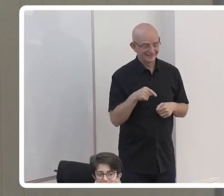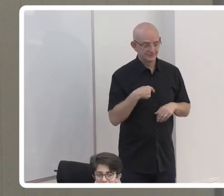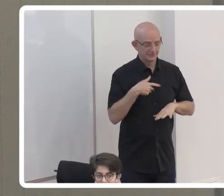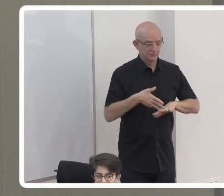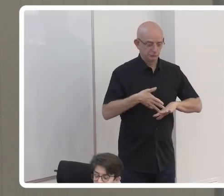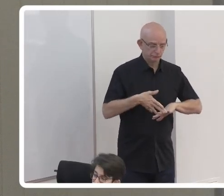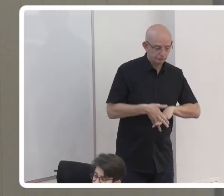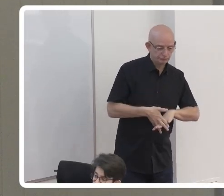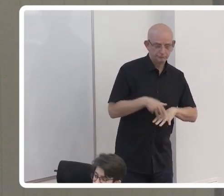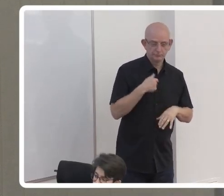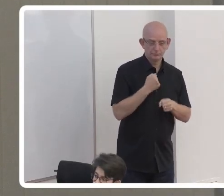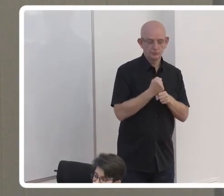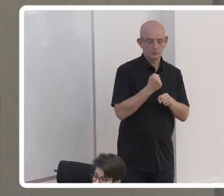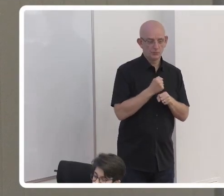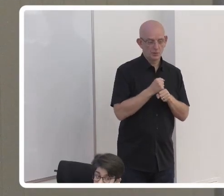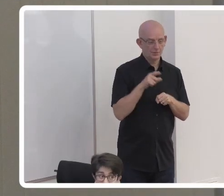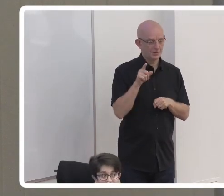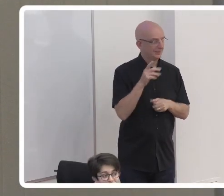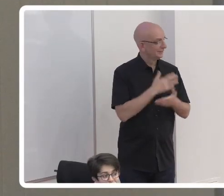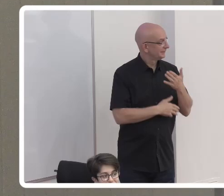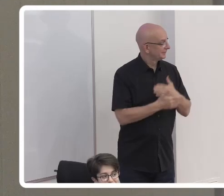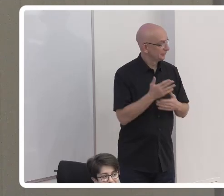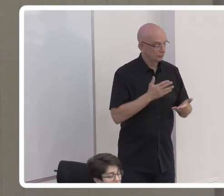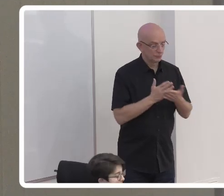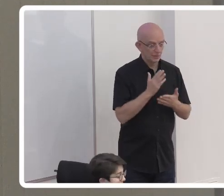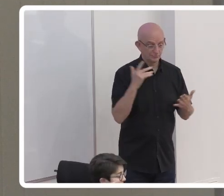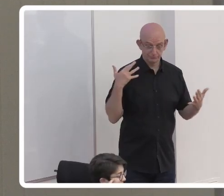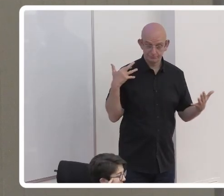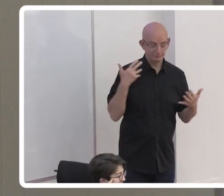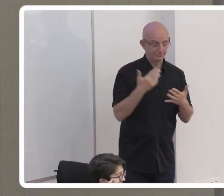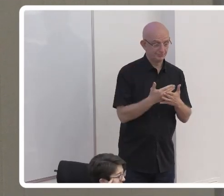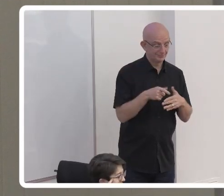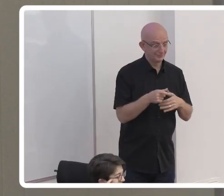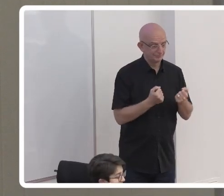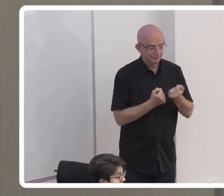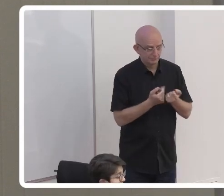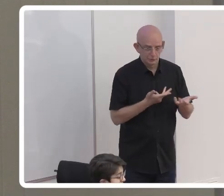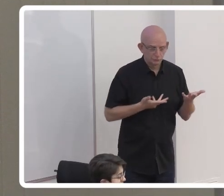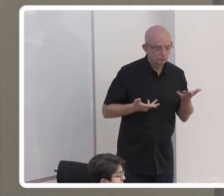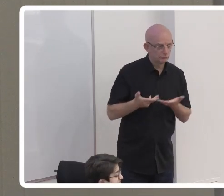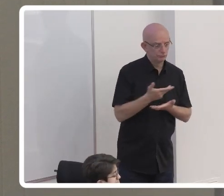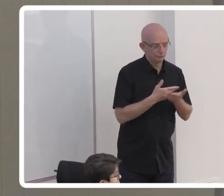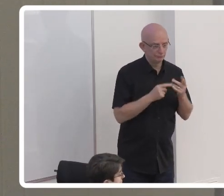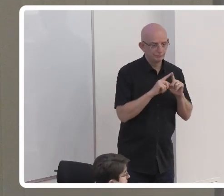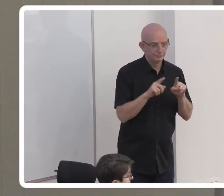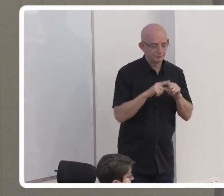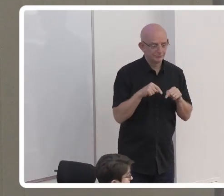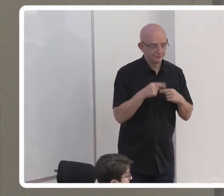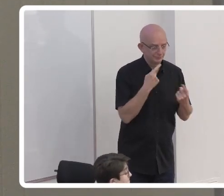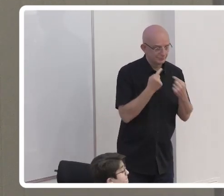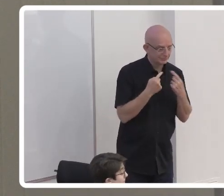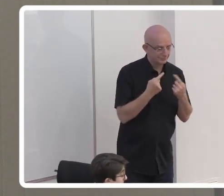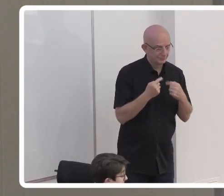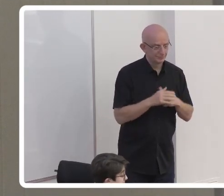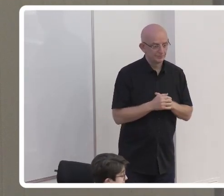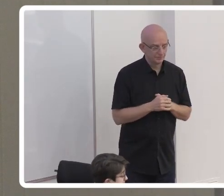in the learning by the wonderful faculty here. And so there is always, I come back with gratitude. I also come